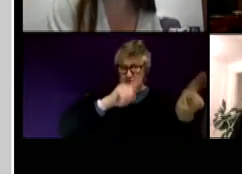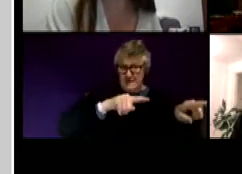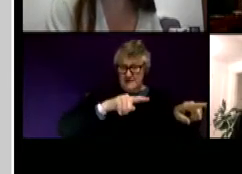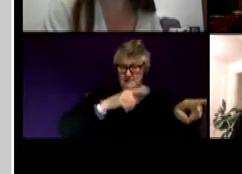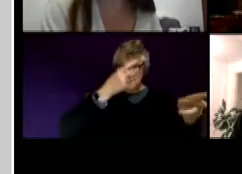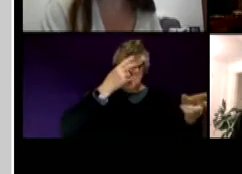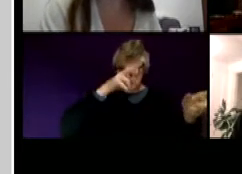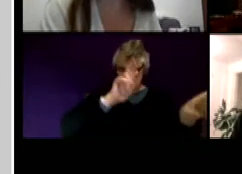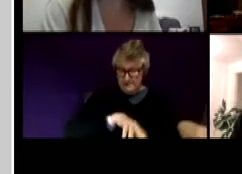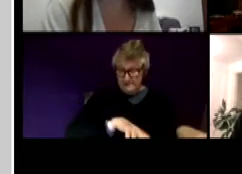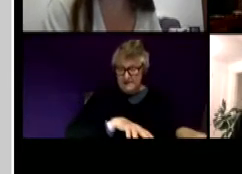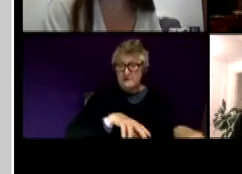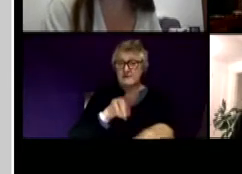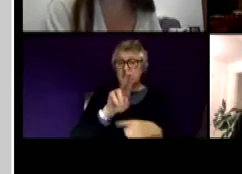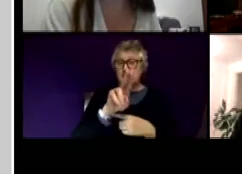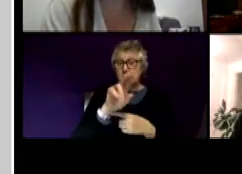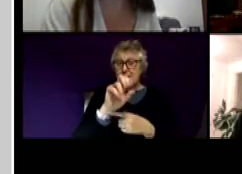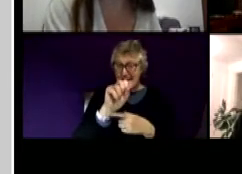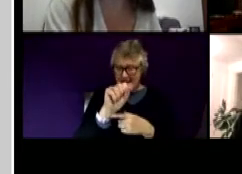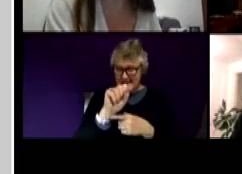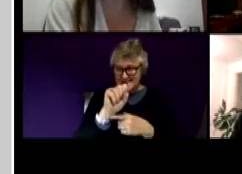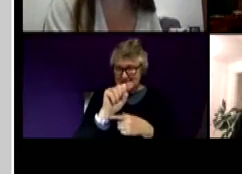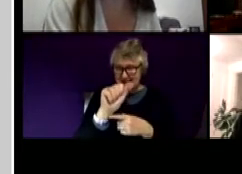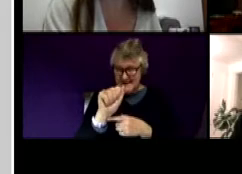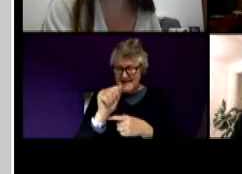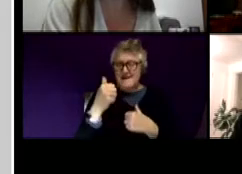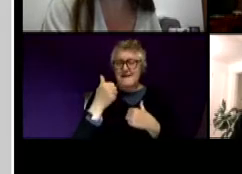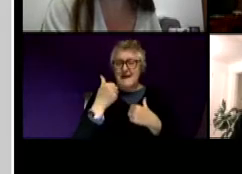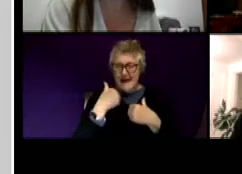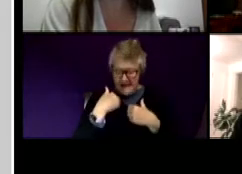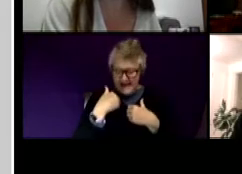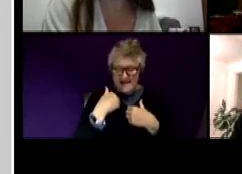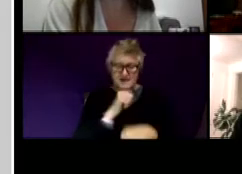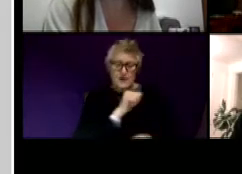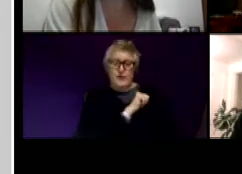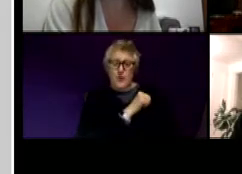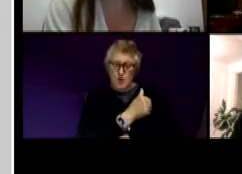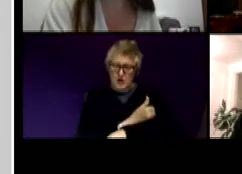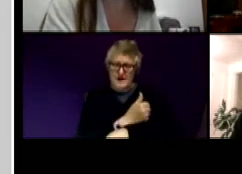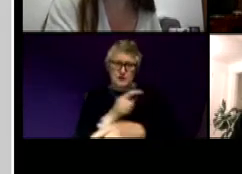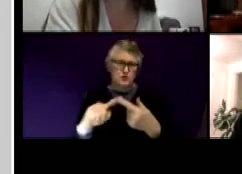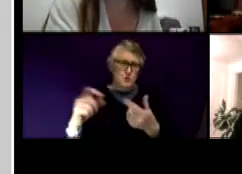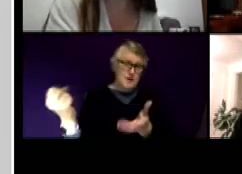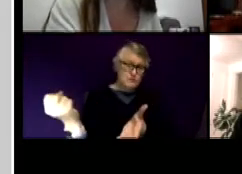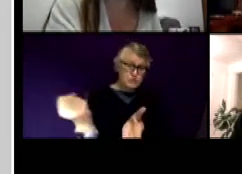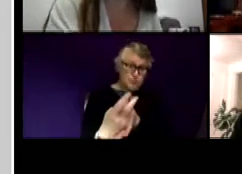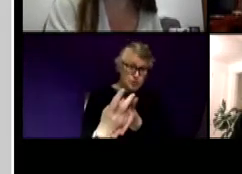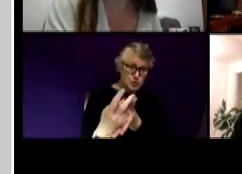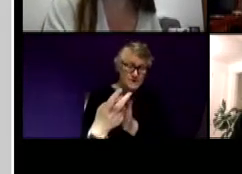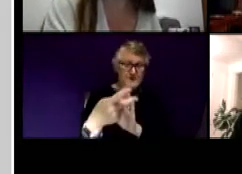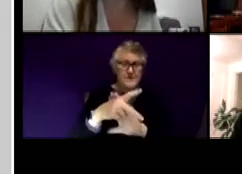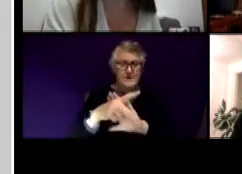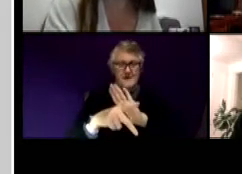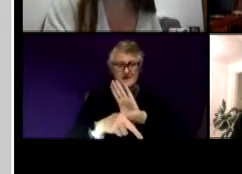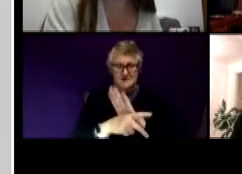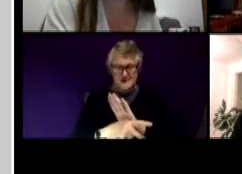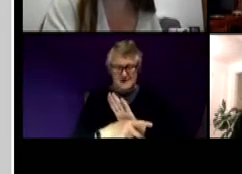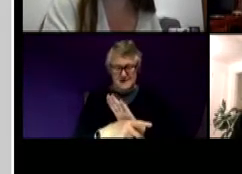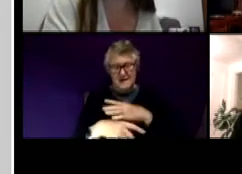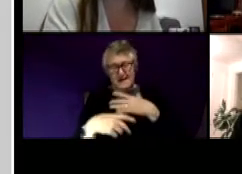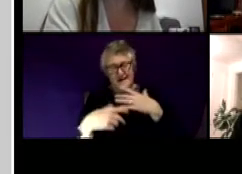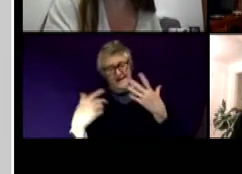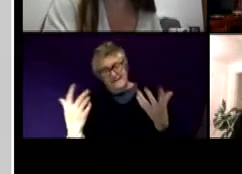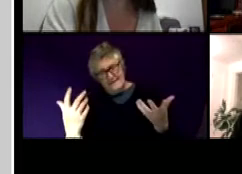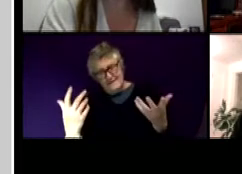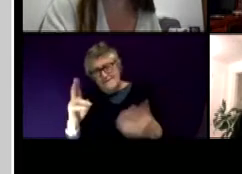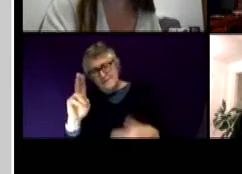has authority to review and approve policies. And while the union certainly has a voice